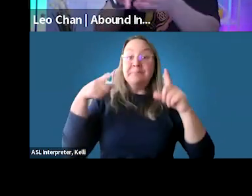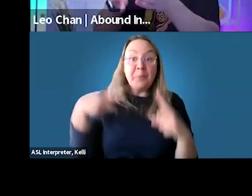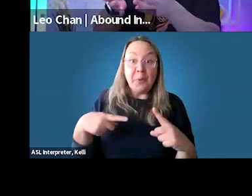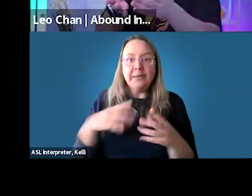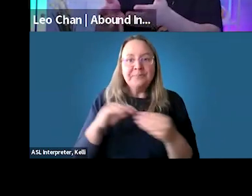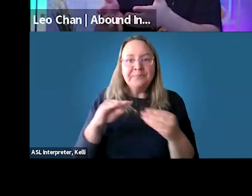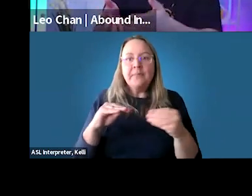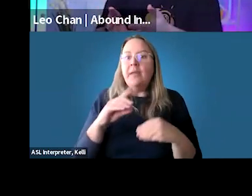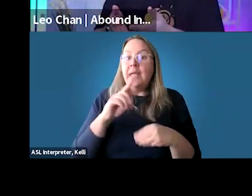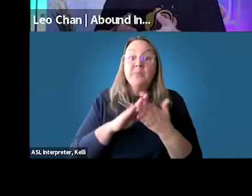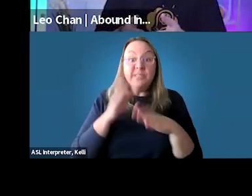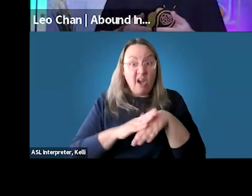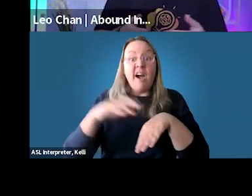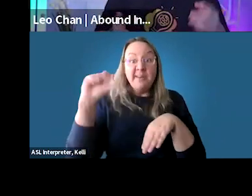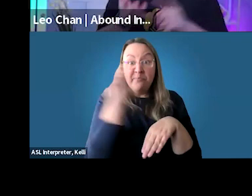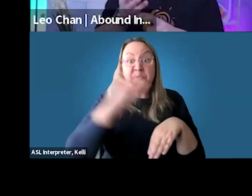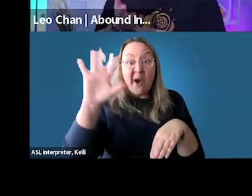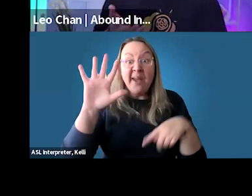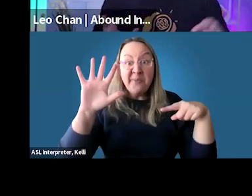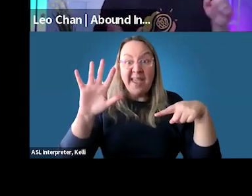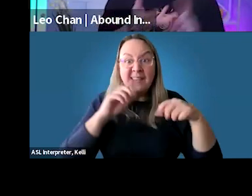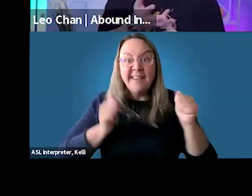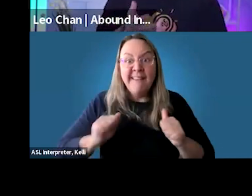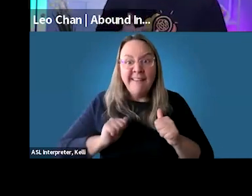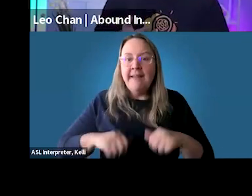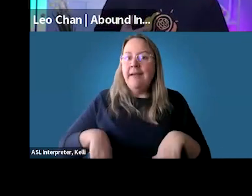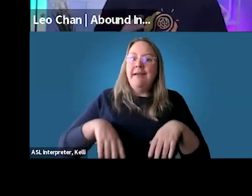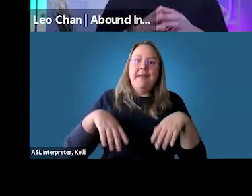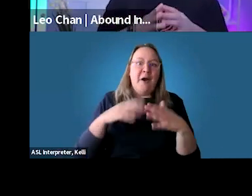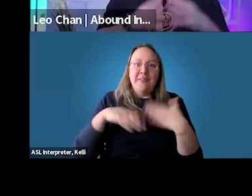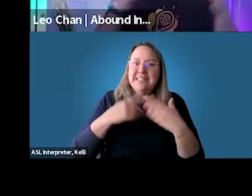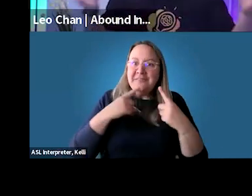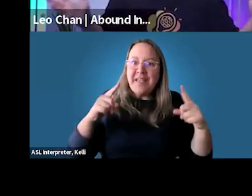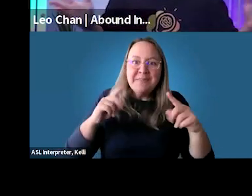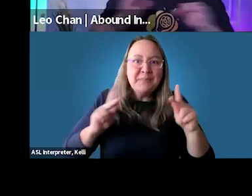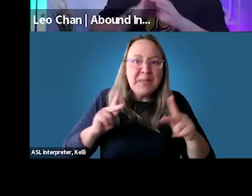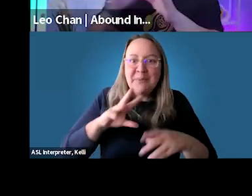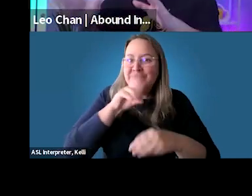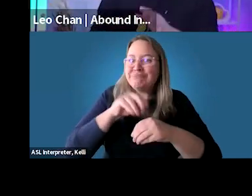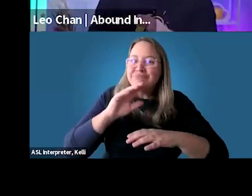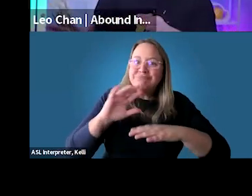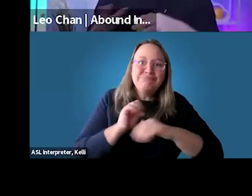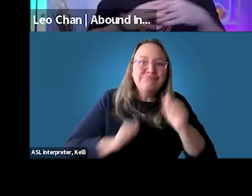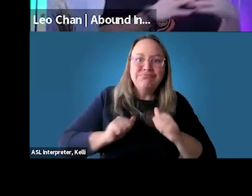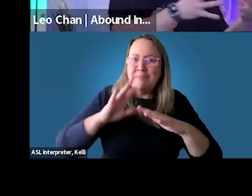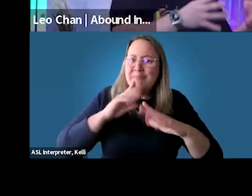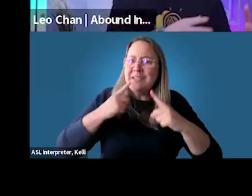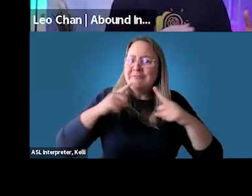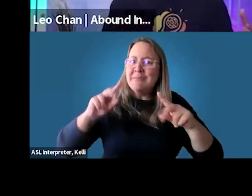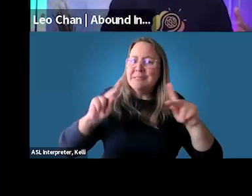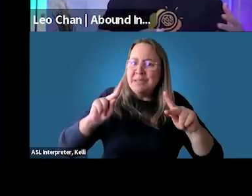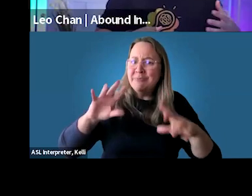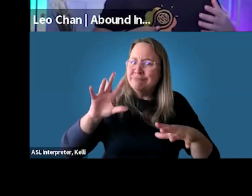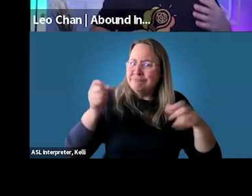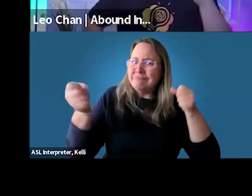it ends up being on Broadway. Wayne Brady was in it, Adam Lambert, Andrew Bartholomew, like really big stars end up in